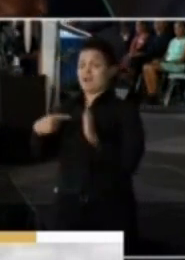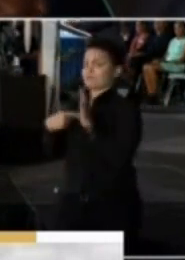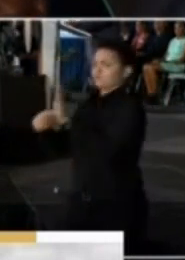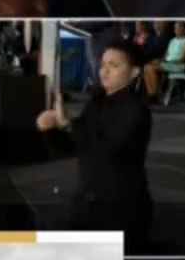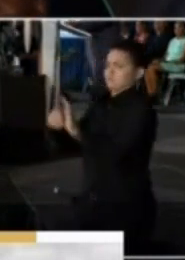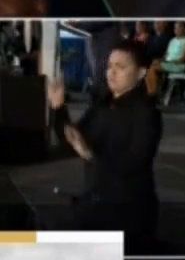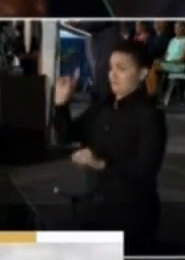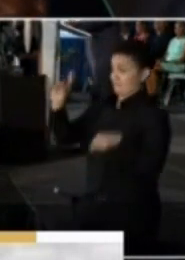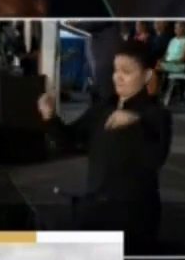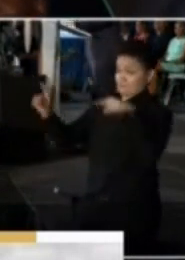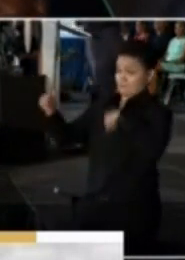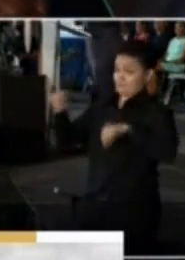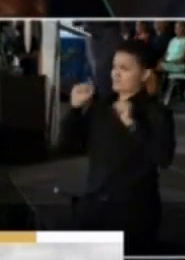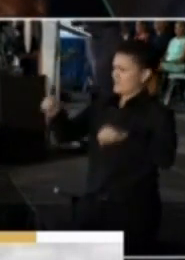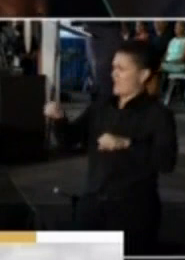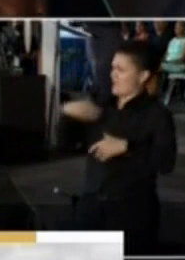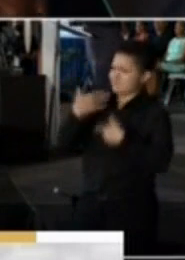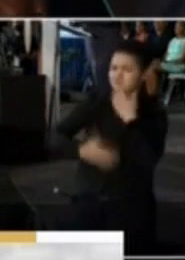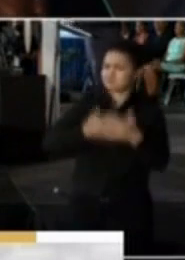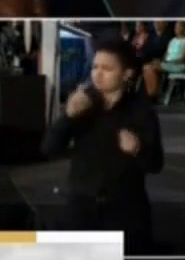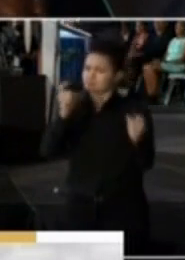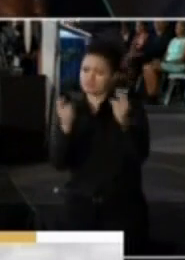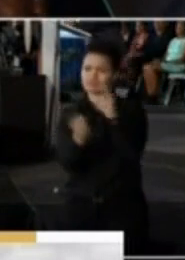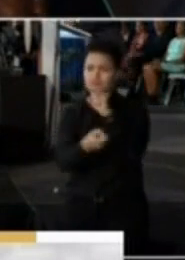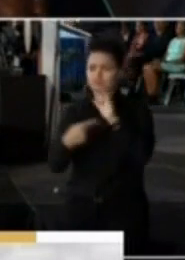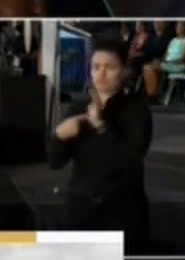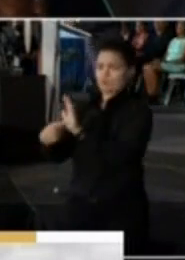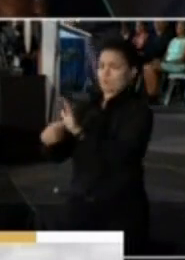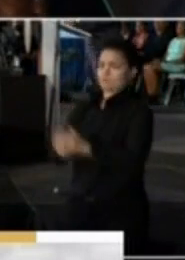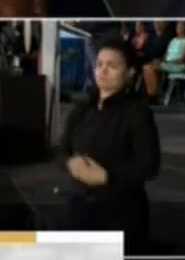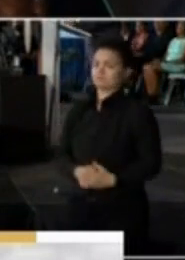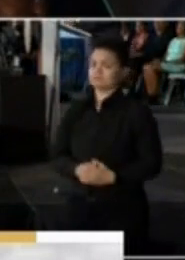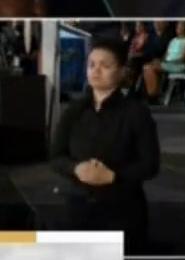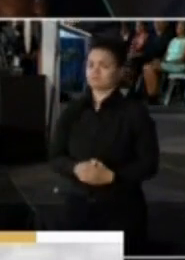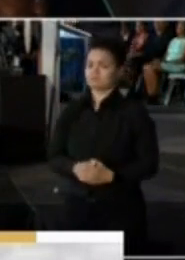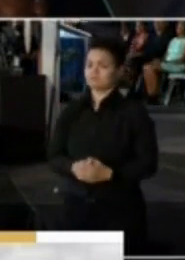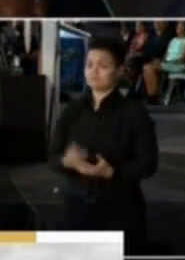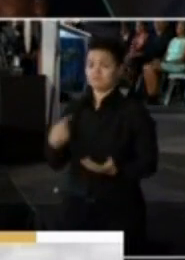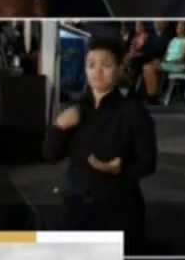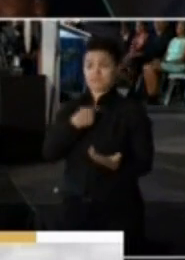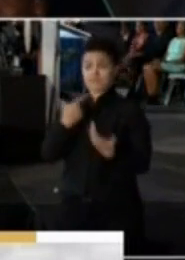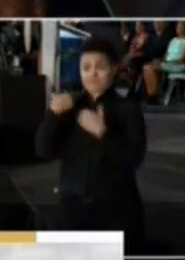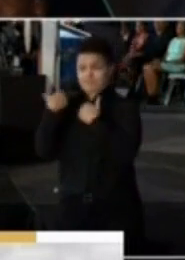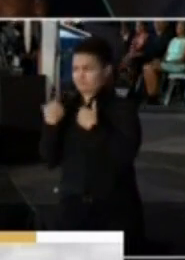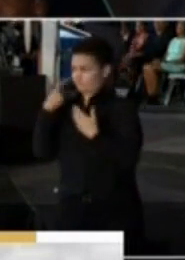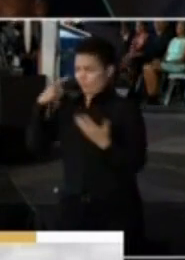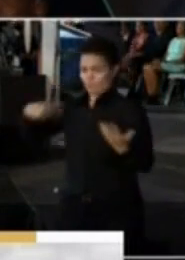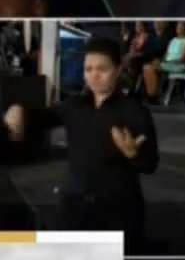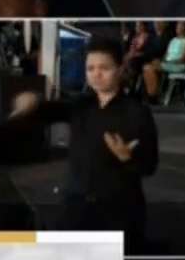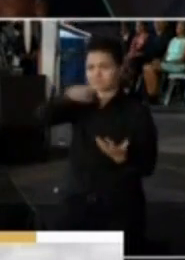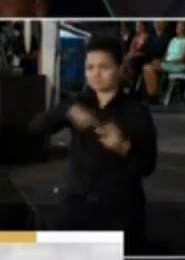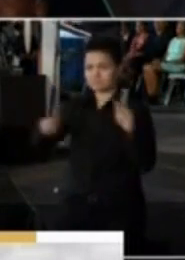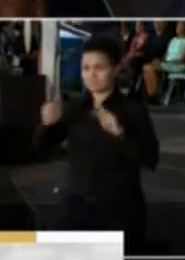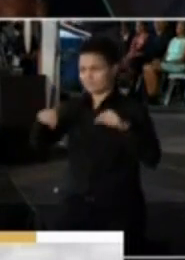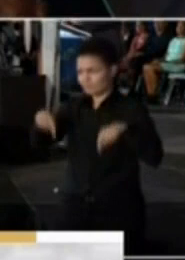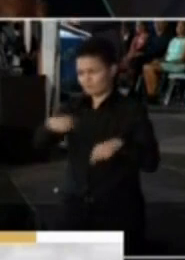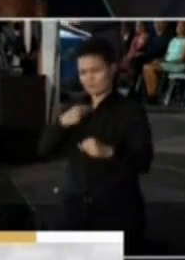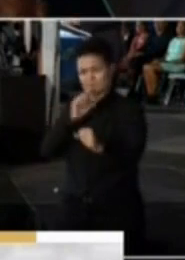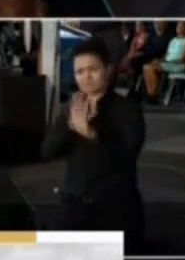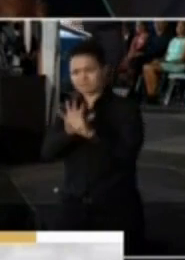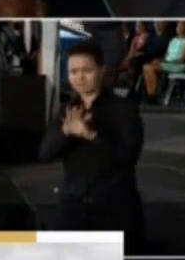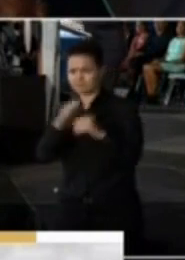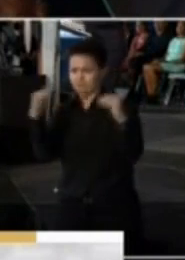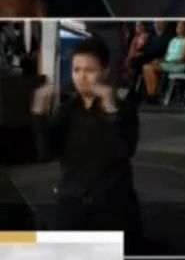serve, we remain committed to justice. We remain committed to leaving this city